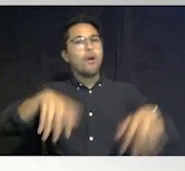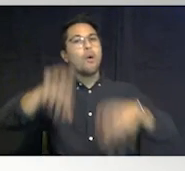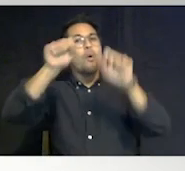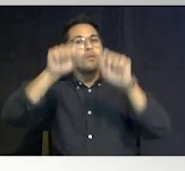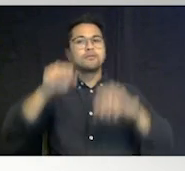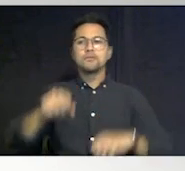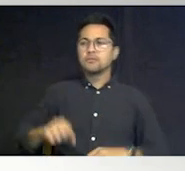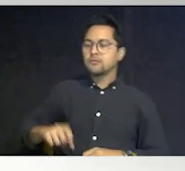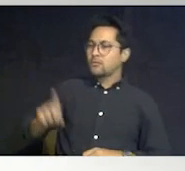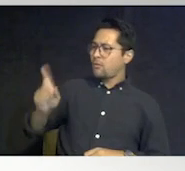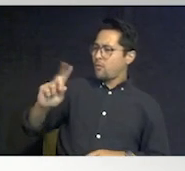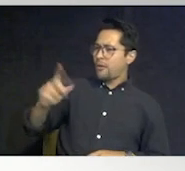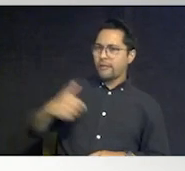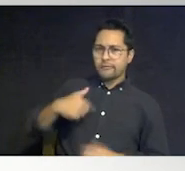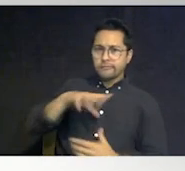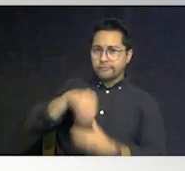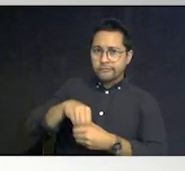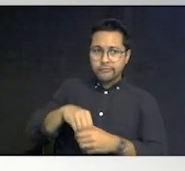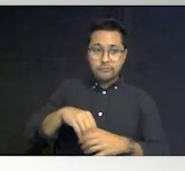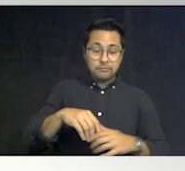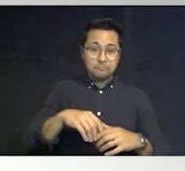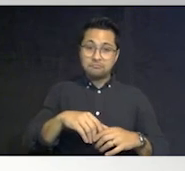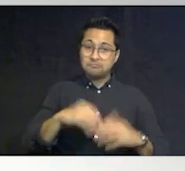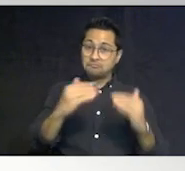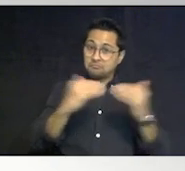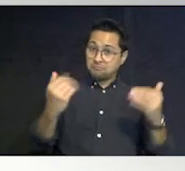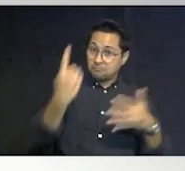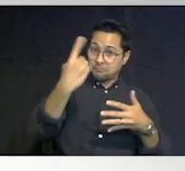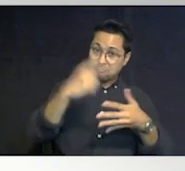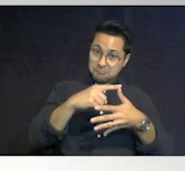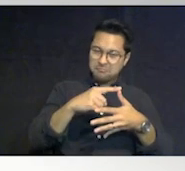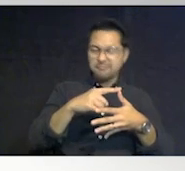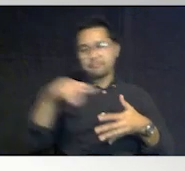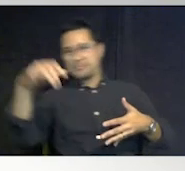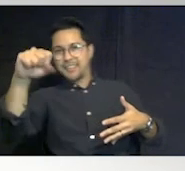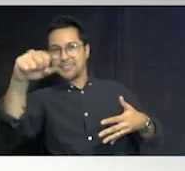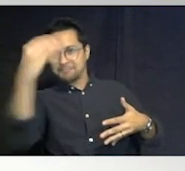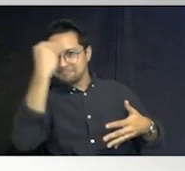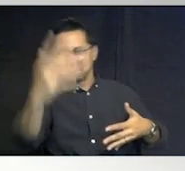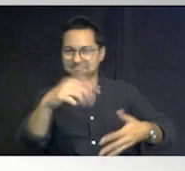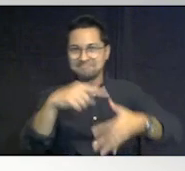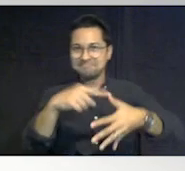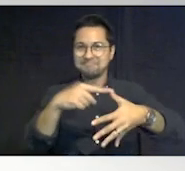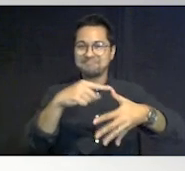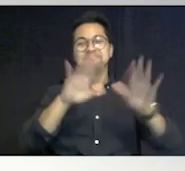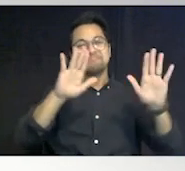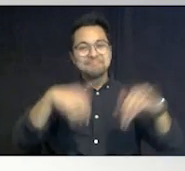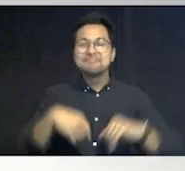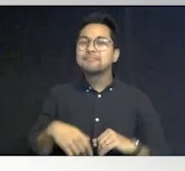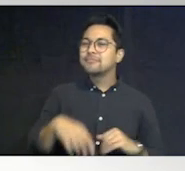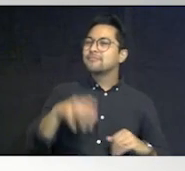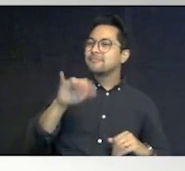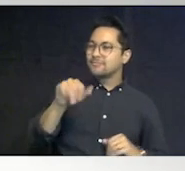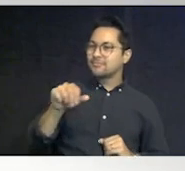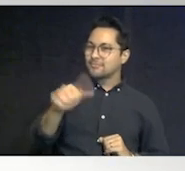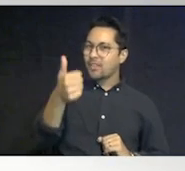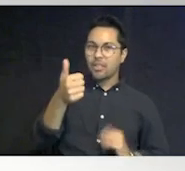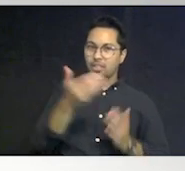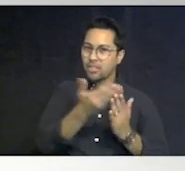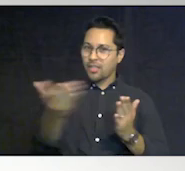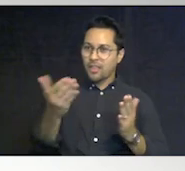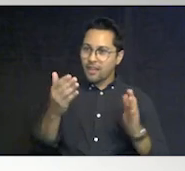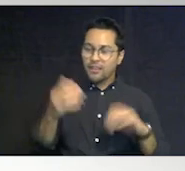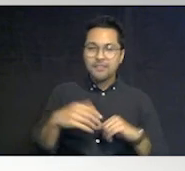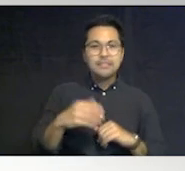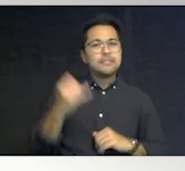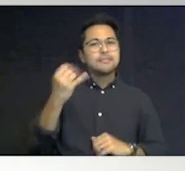the continuum? Stage 1? It's stage 1. So that's another thing that I really want to focus on as well. When we're